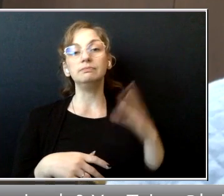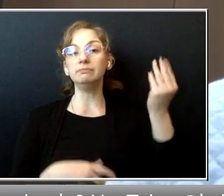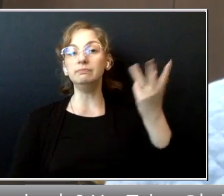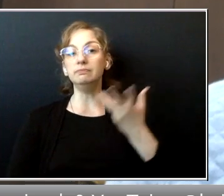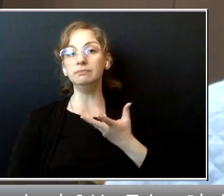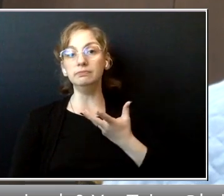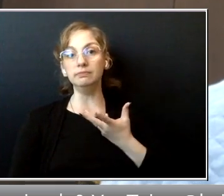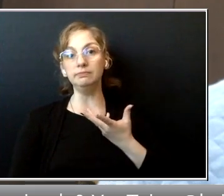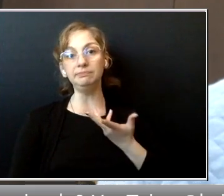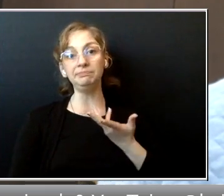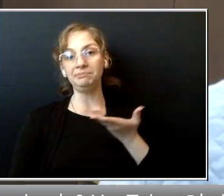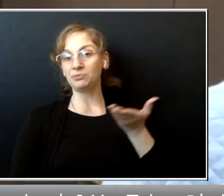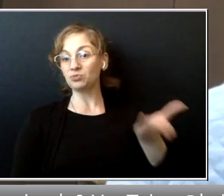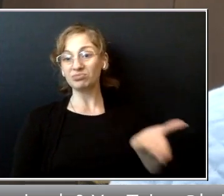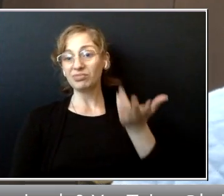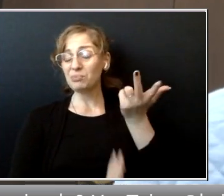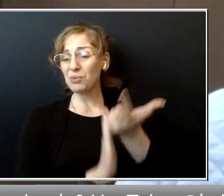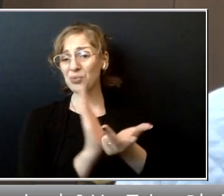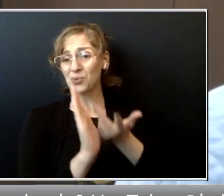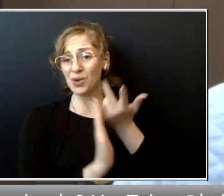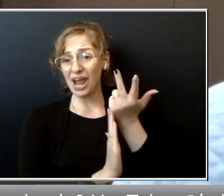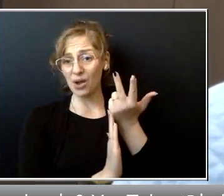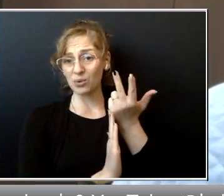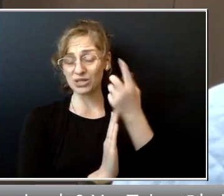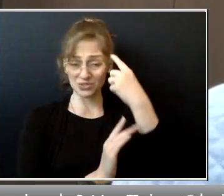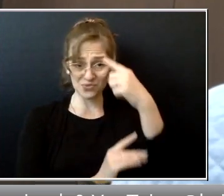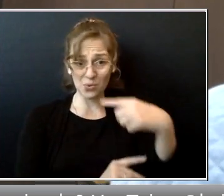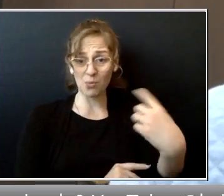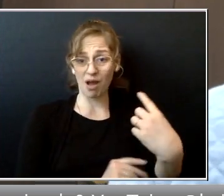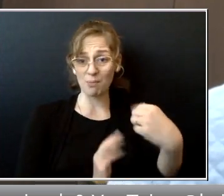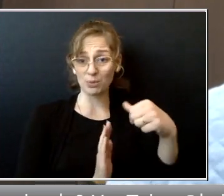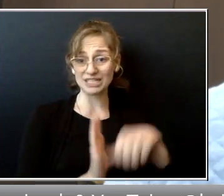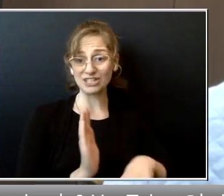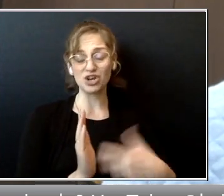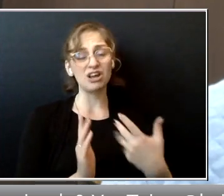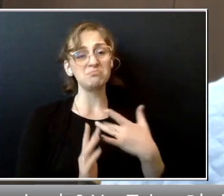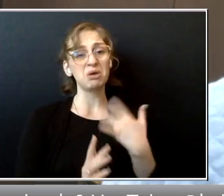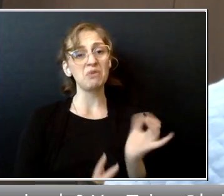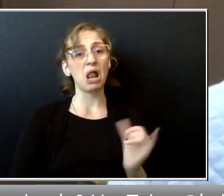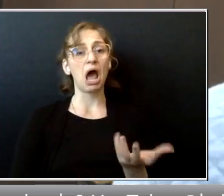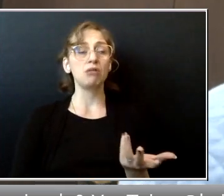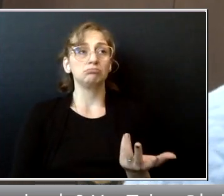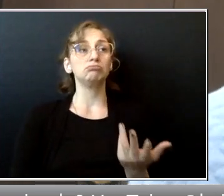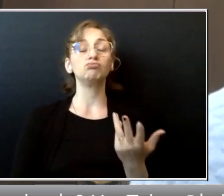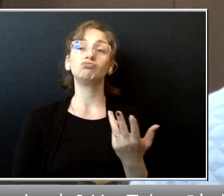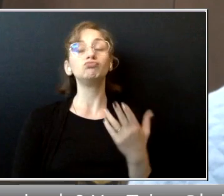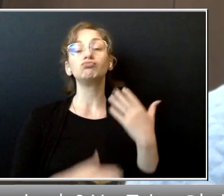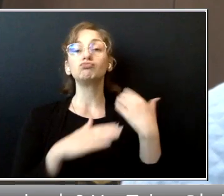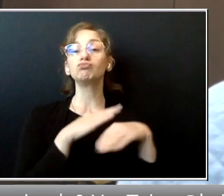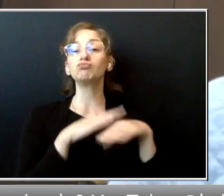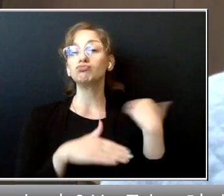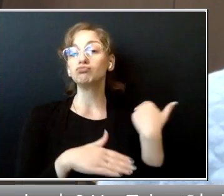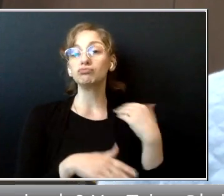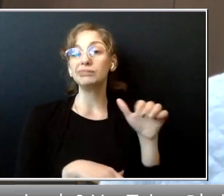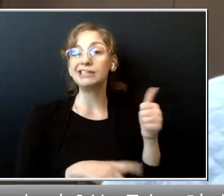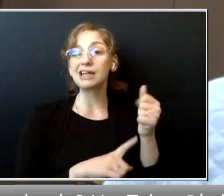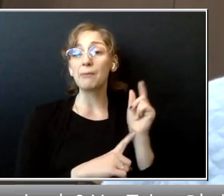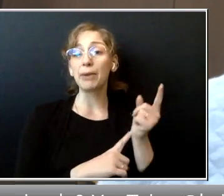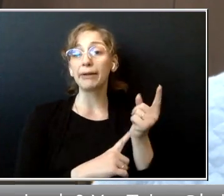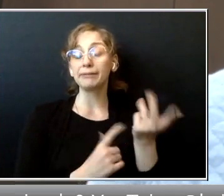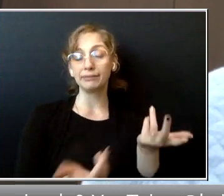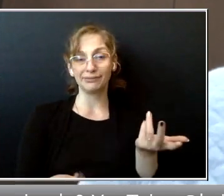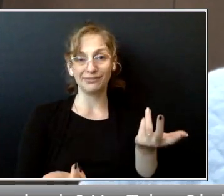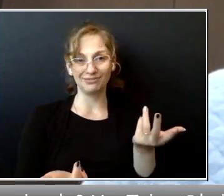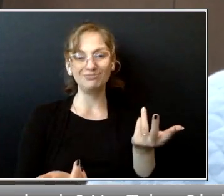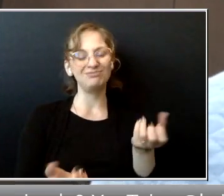there for about 3 hours for one of the procedures, and it felt like we had just gotten started about 10 minutes ago. So yeah, definitely